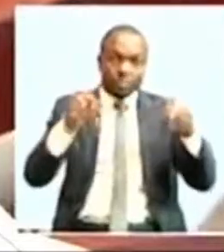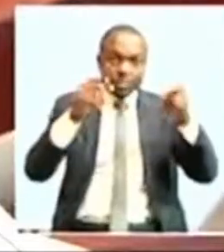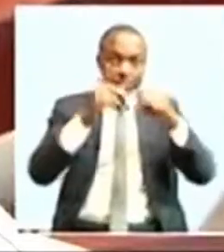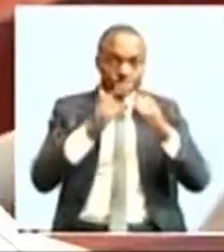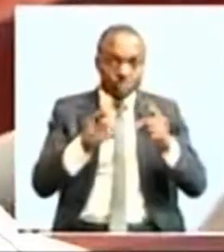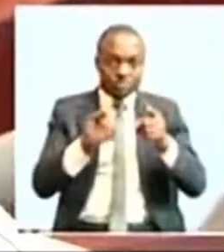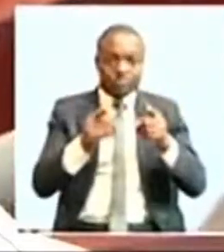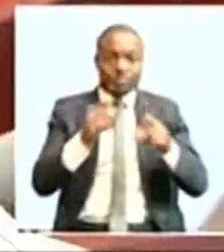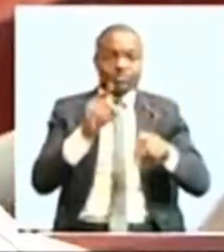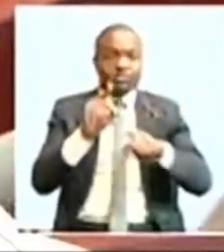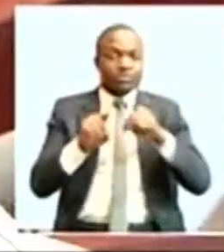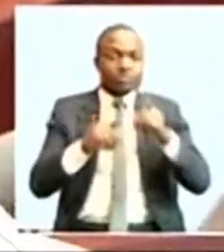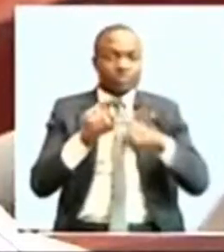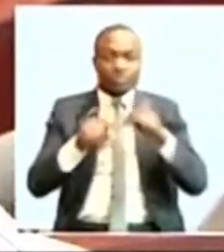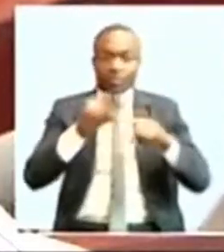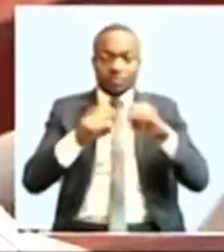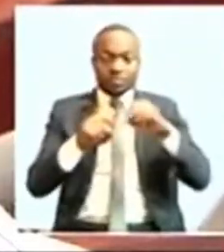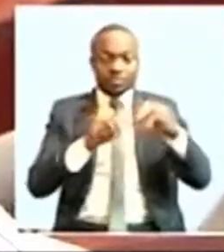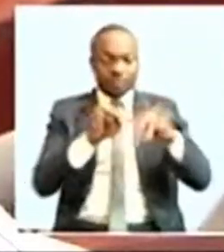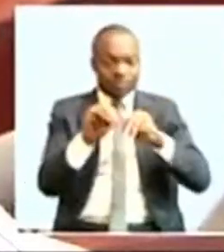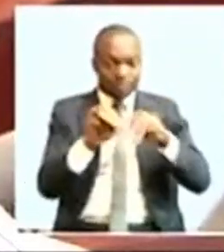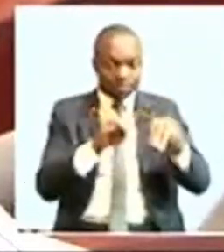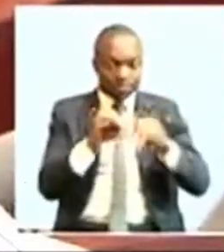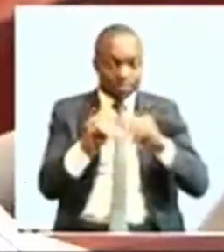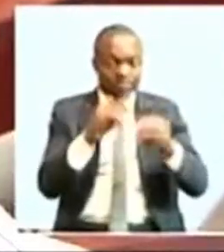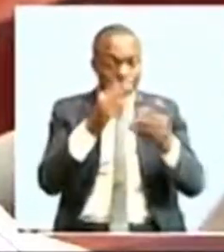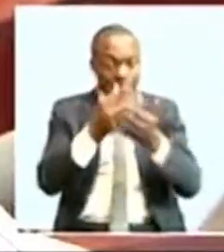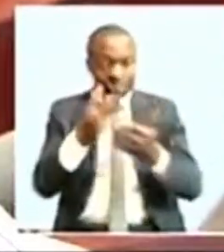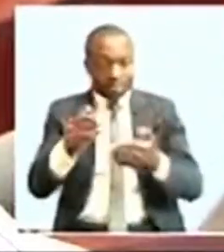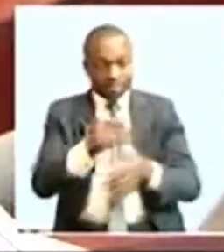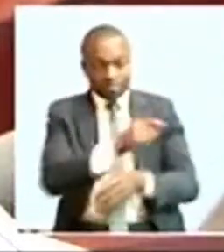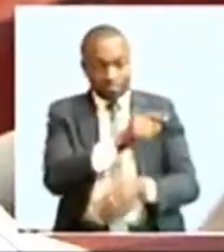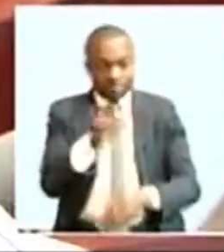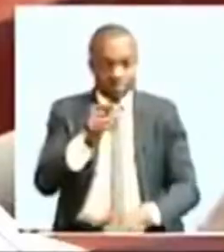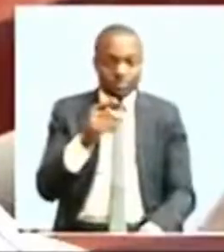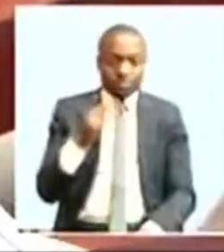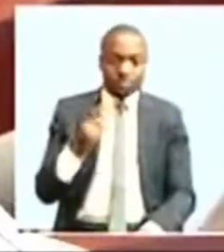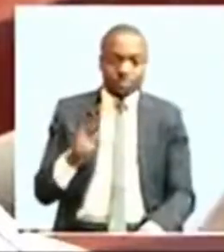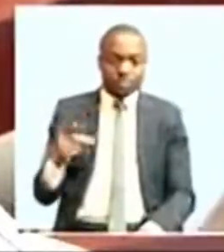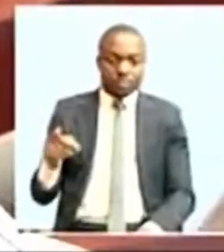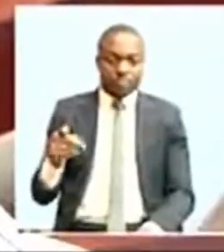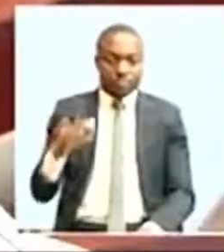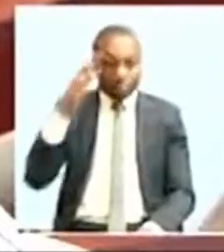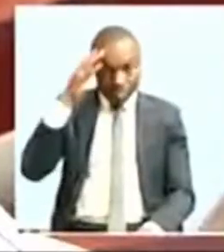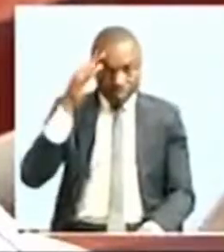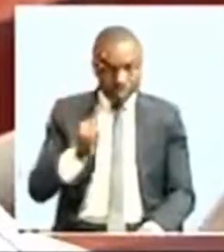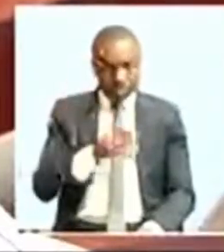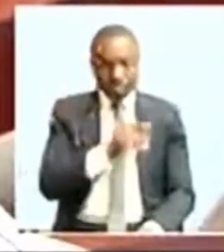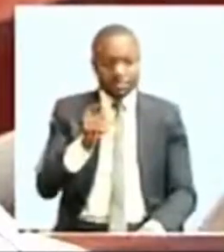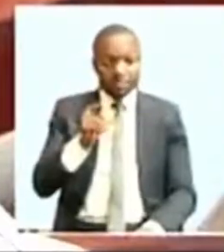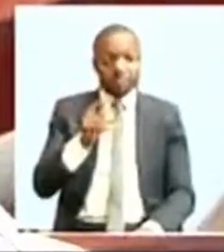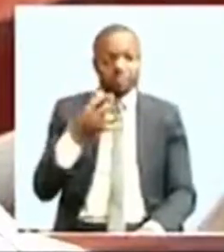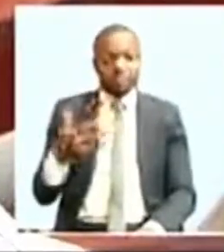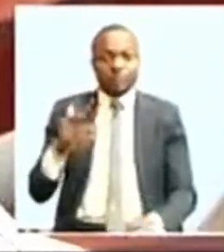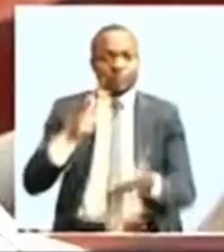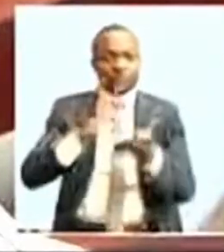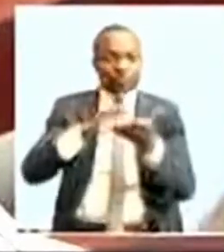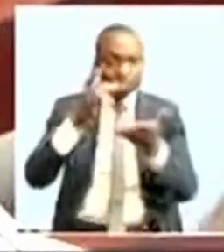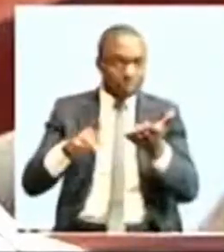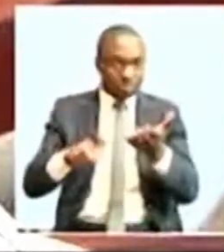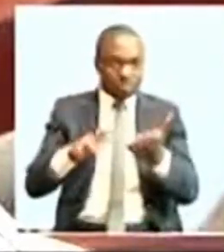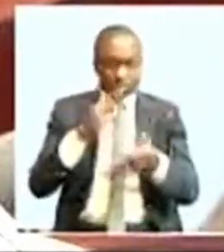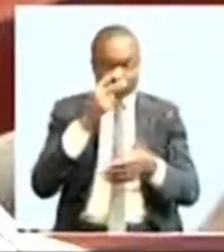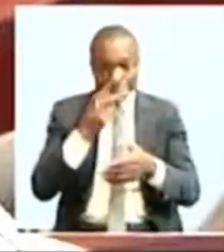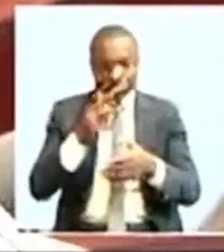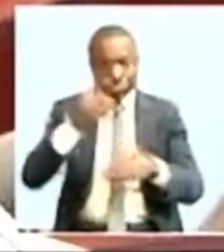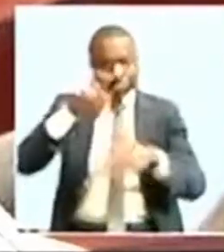have the capacity to afford these products because they're actually quite expensive, and also looking at the cost of living and the high